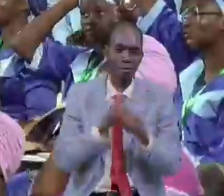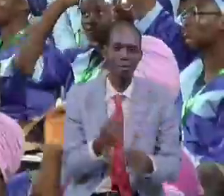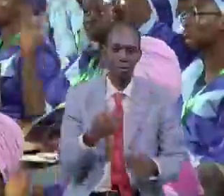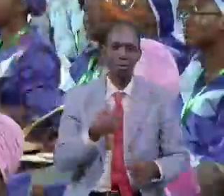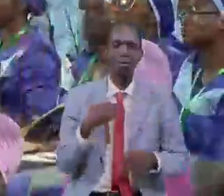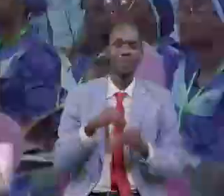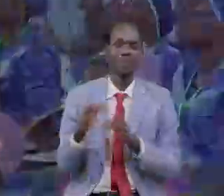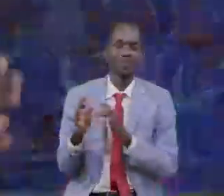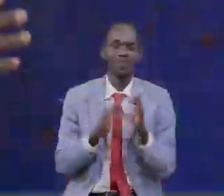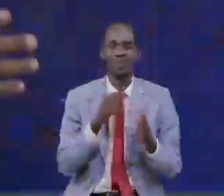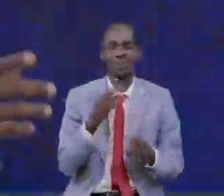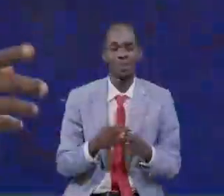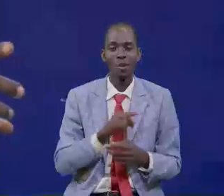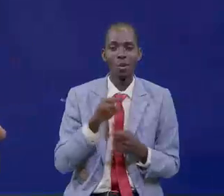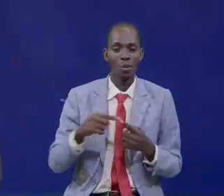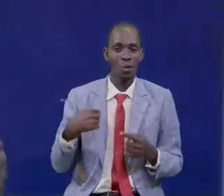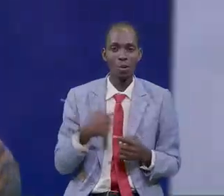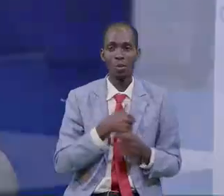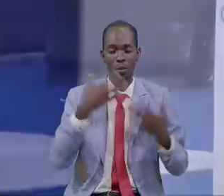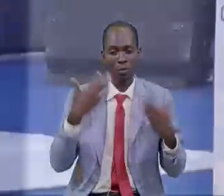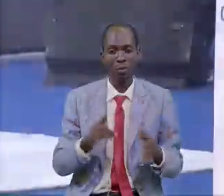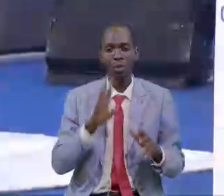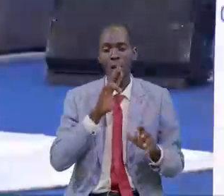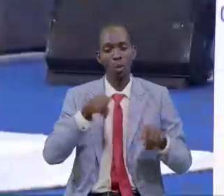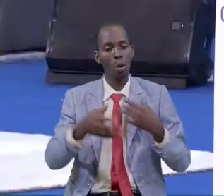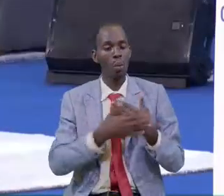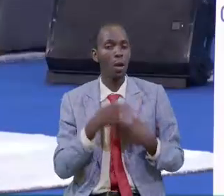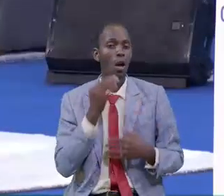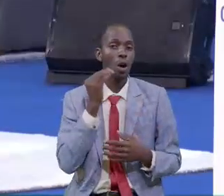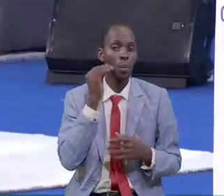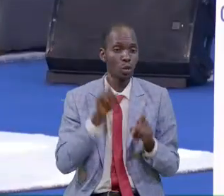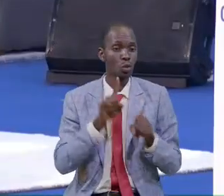When we finish, you are going back home. As you are going back home, going